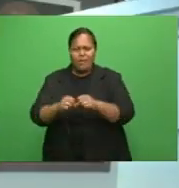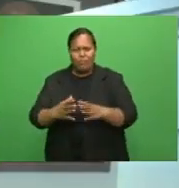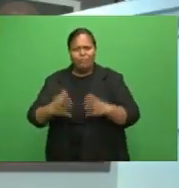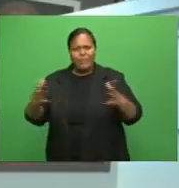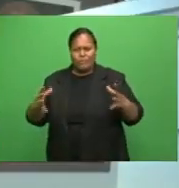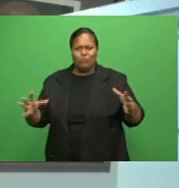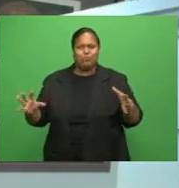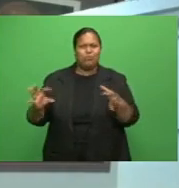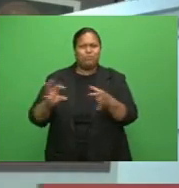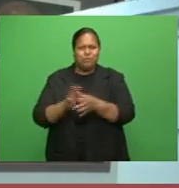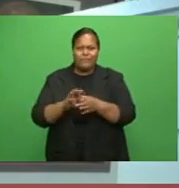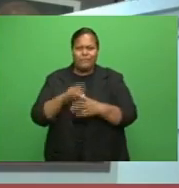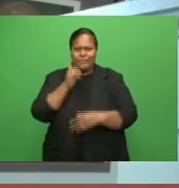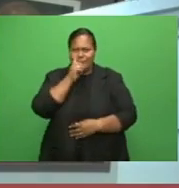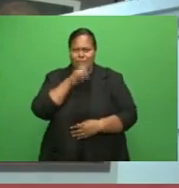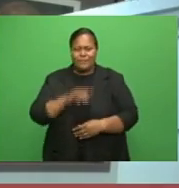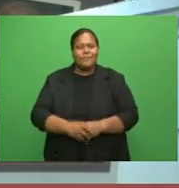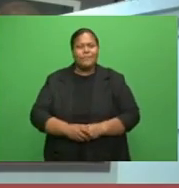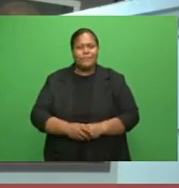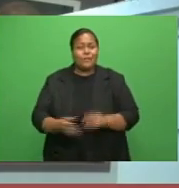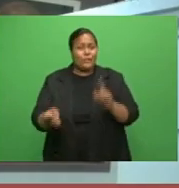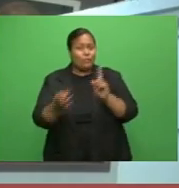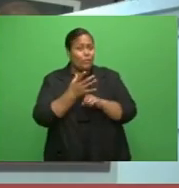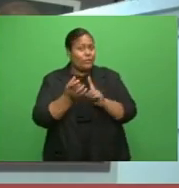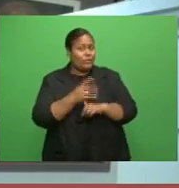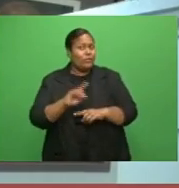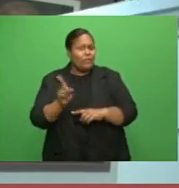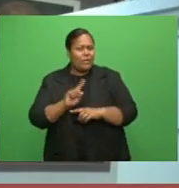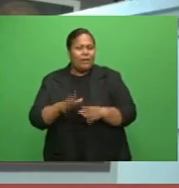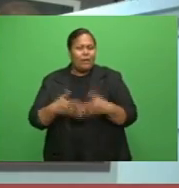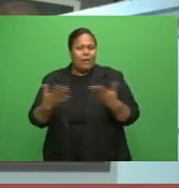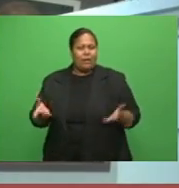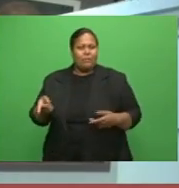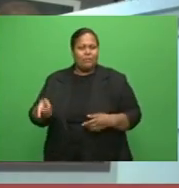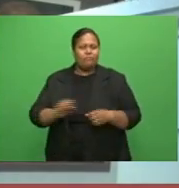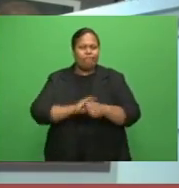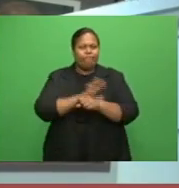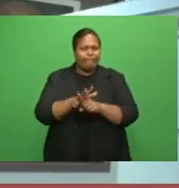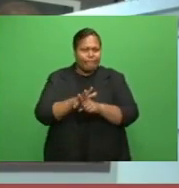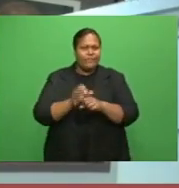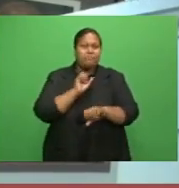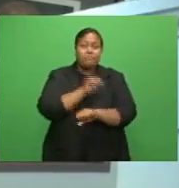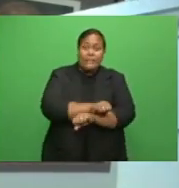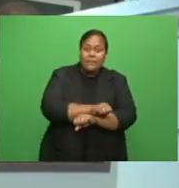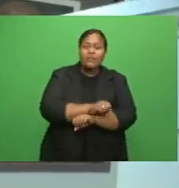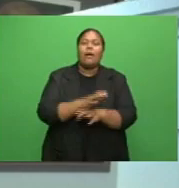word to overcome this crisis situation generated by COVID-19 is partnership.